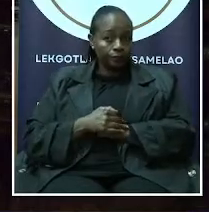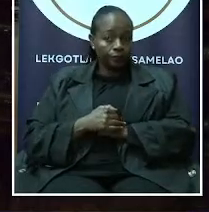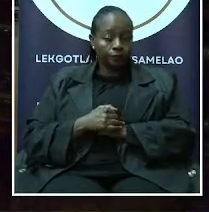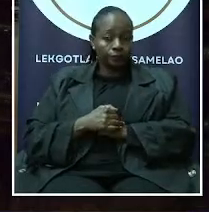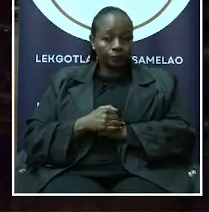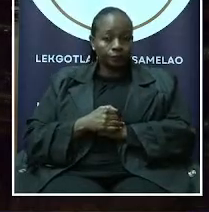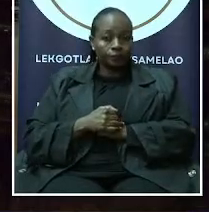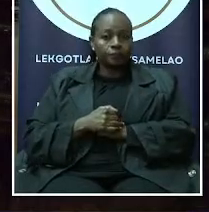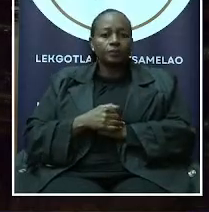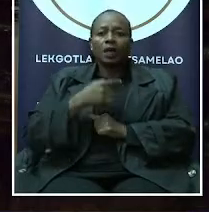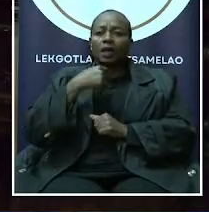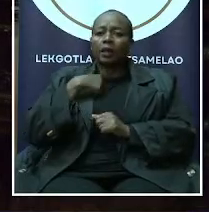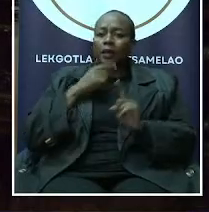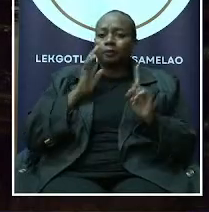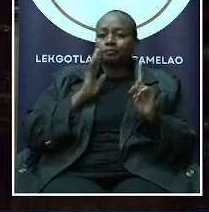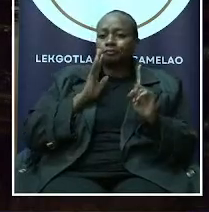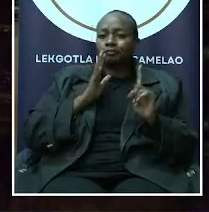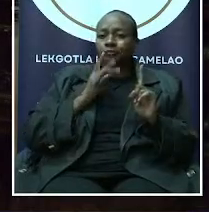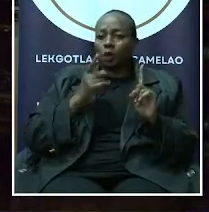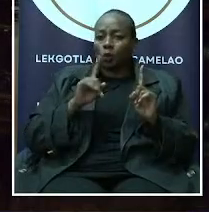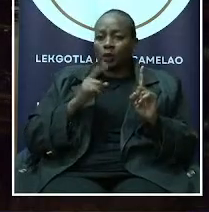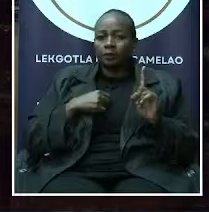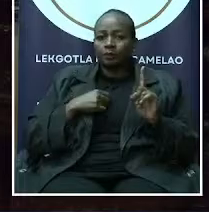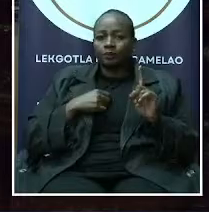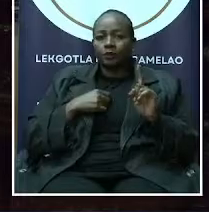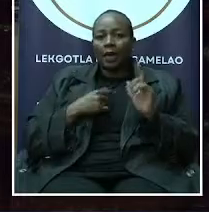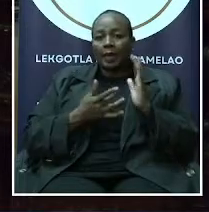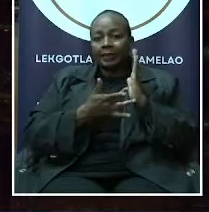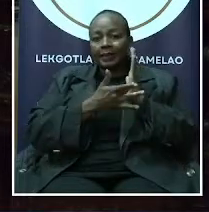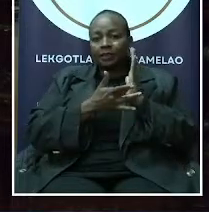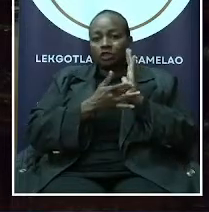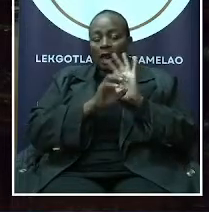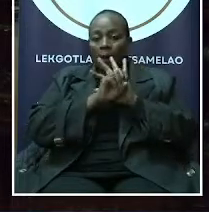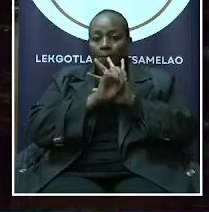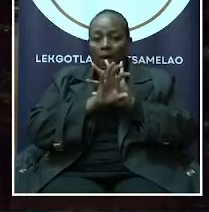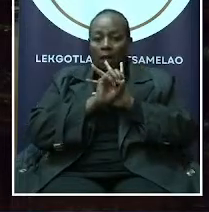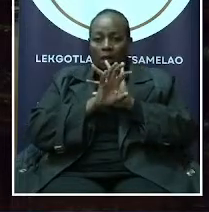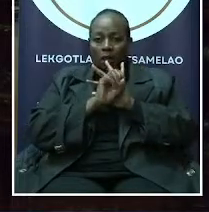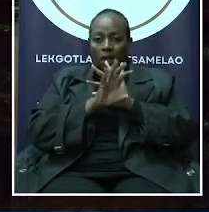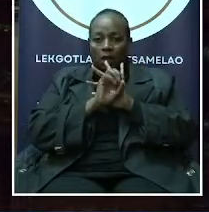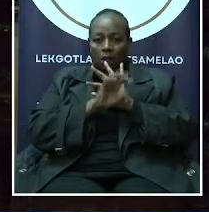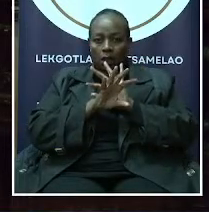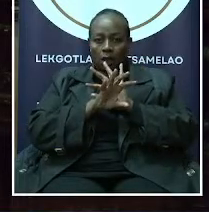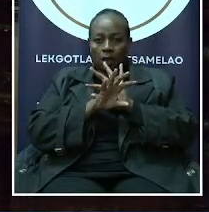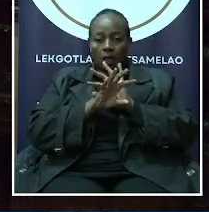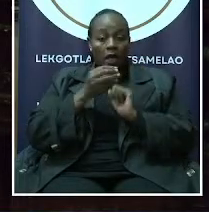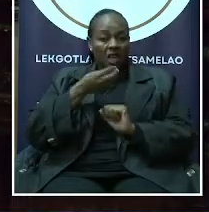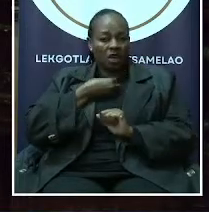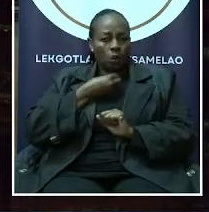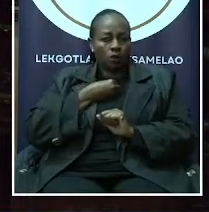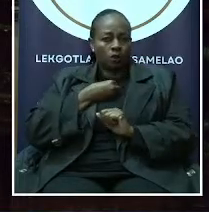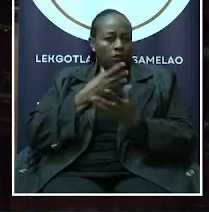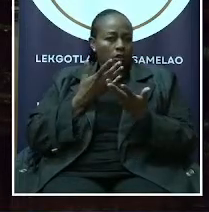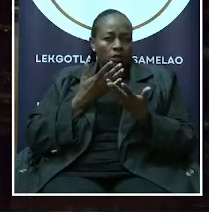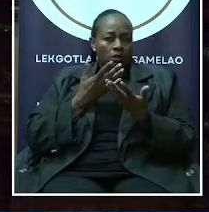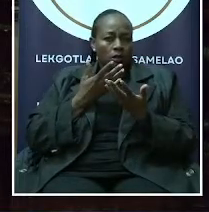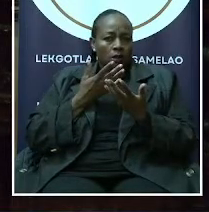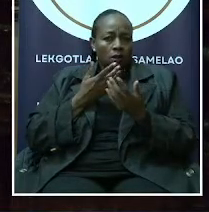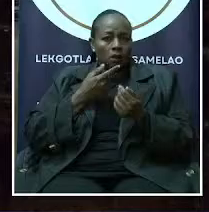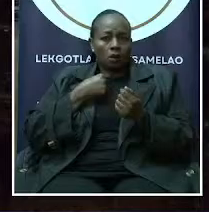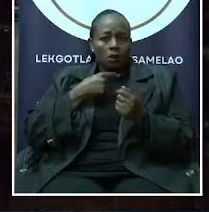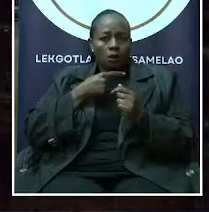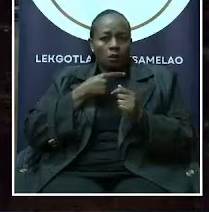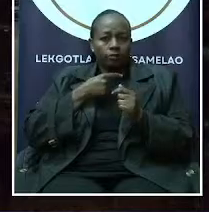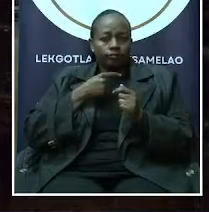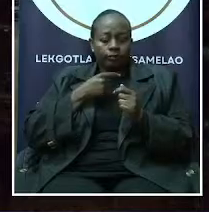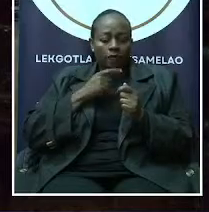What I'm going to talk about is digital marketing in our youth. How can we make a change to